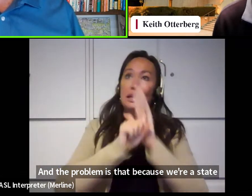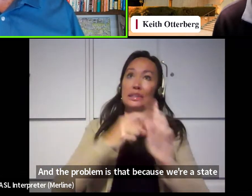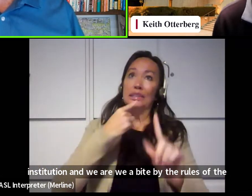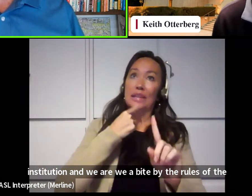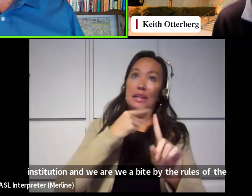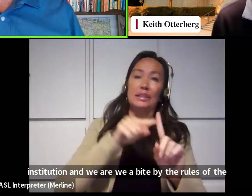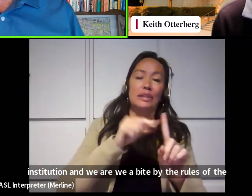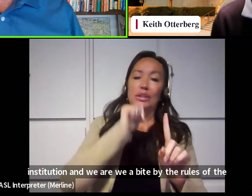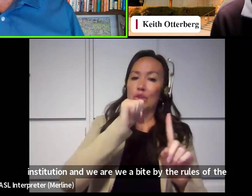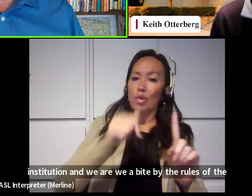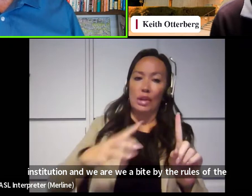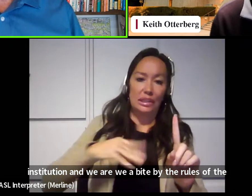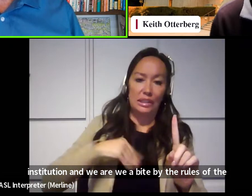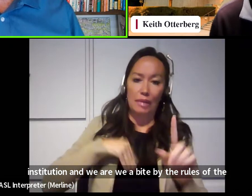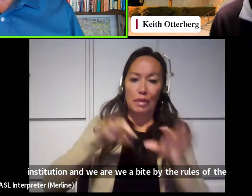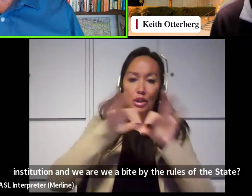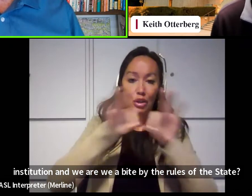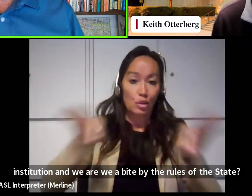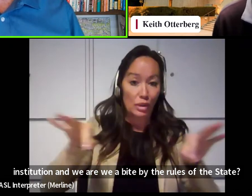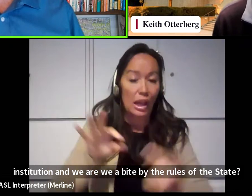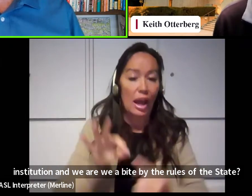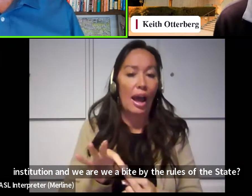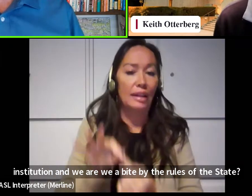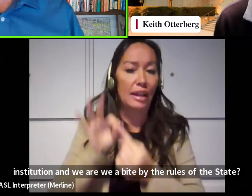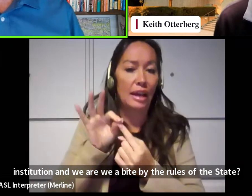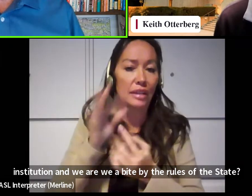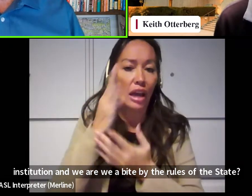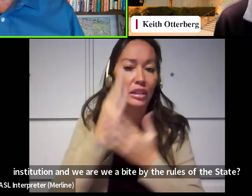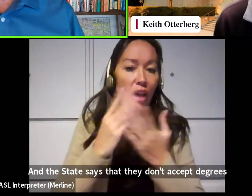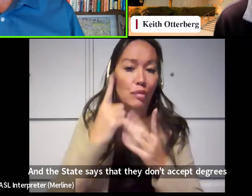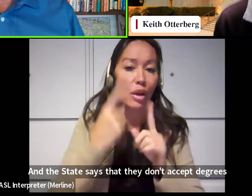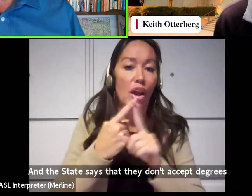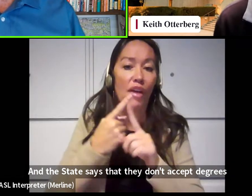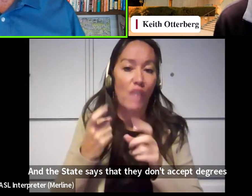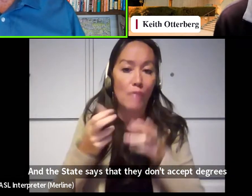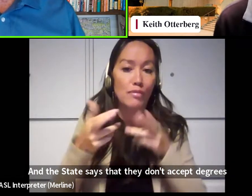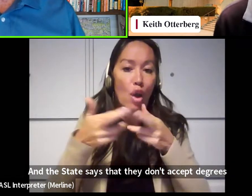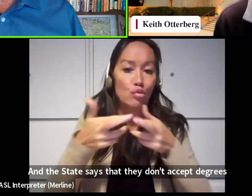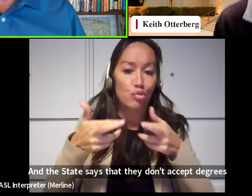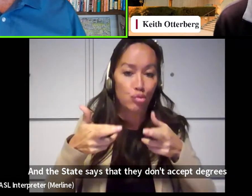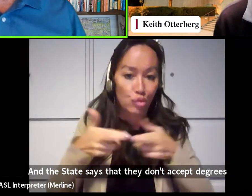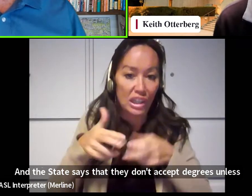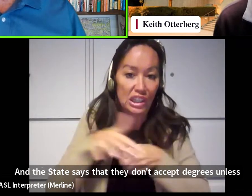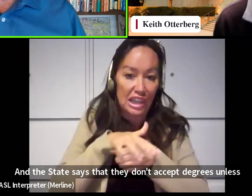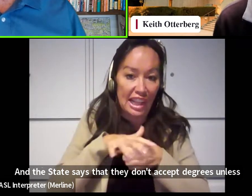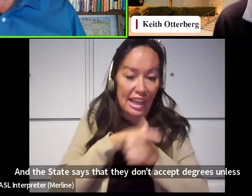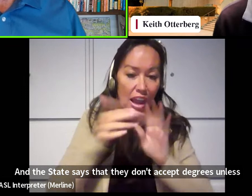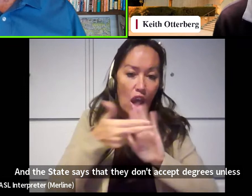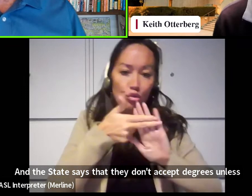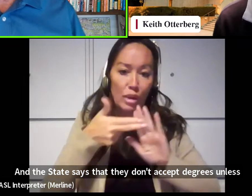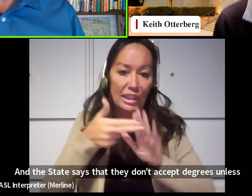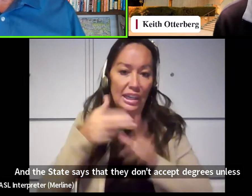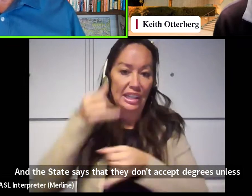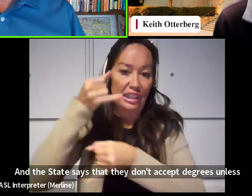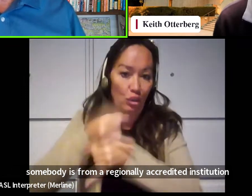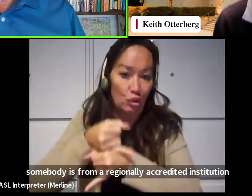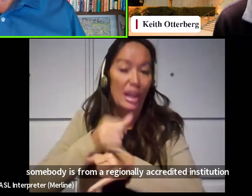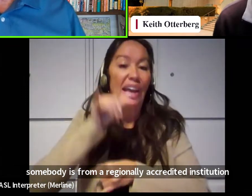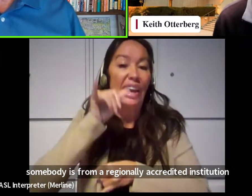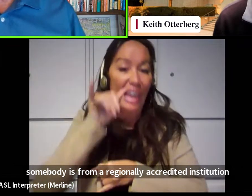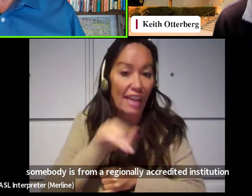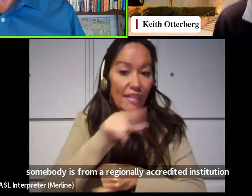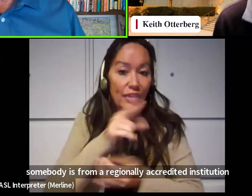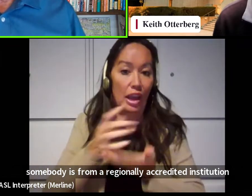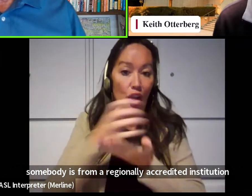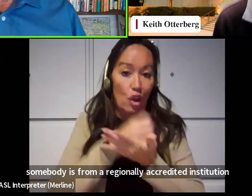don't accept degrees unless somebody is from a regionally accredited institution if they earn their degree in the